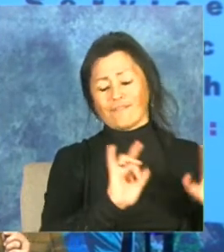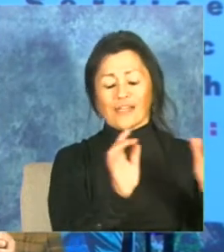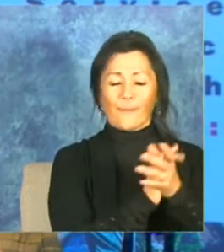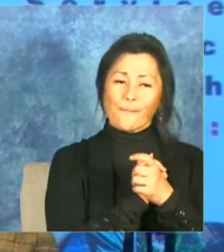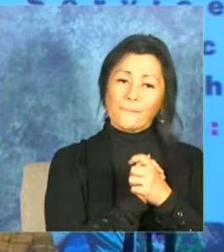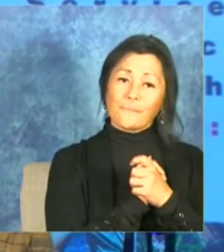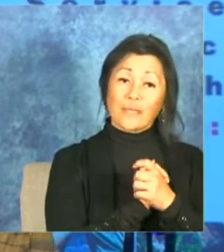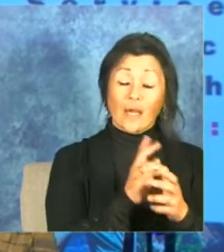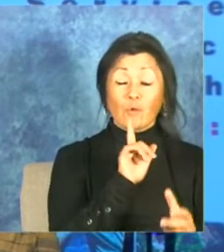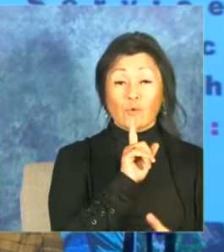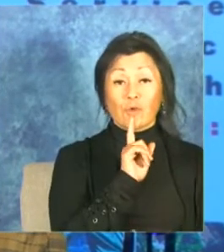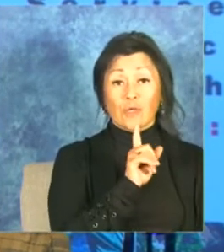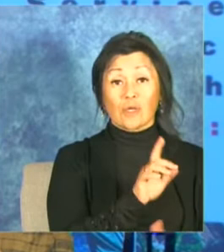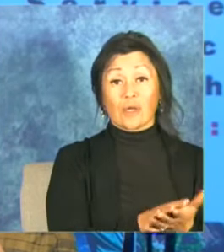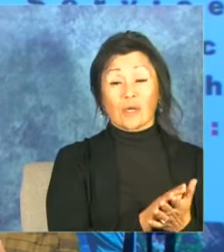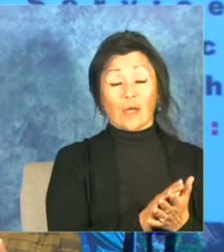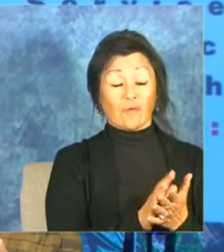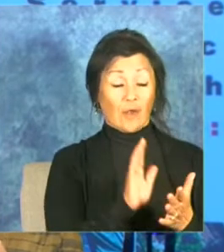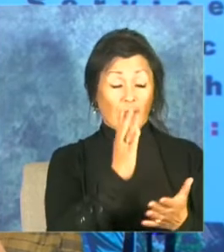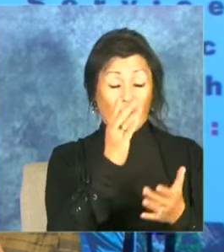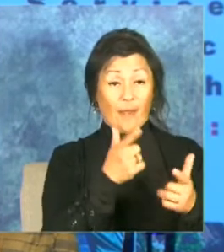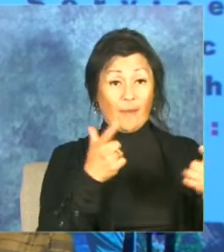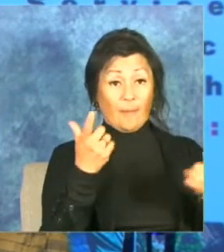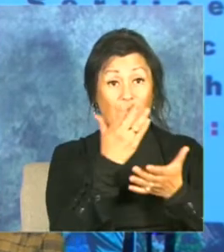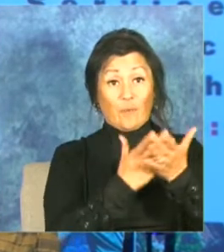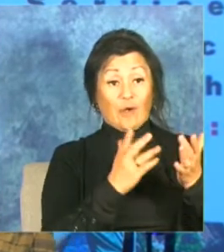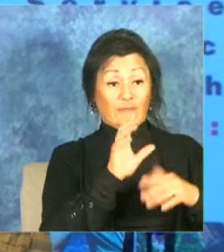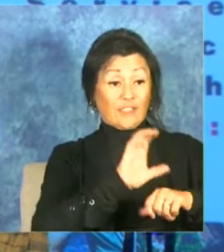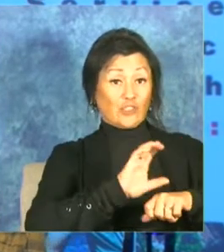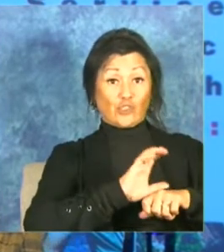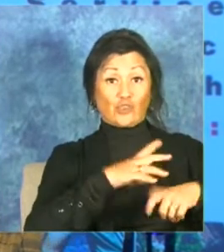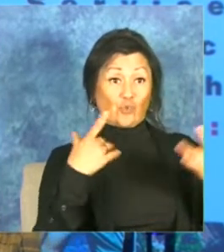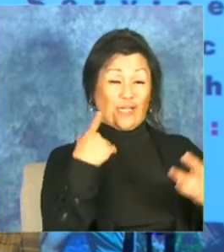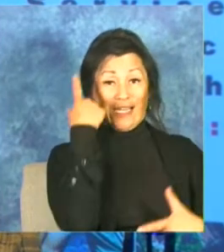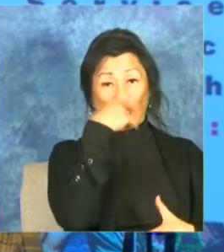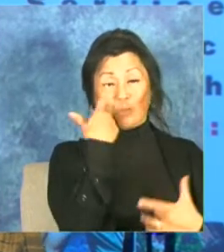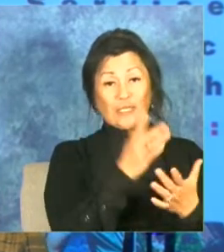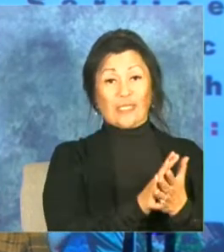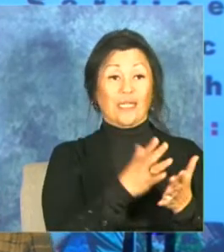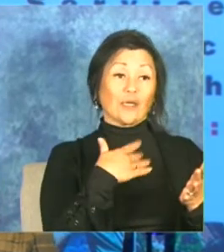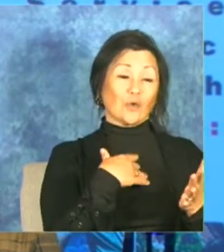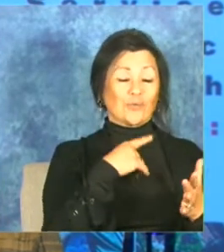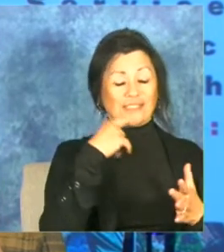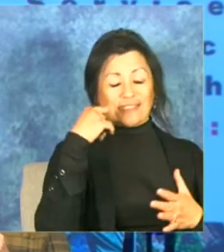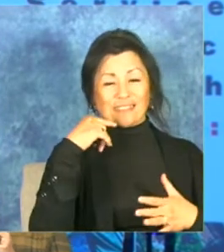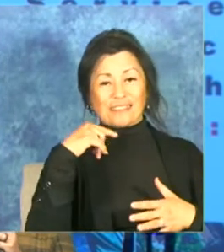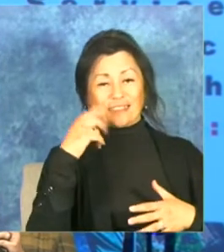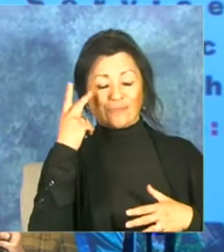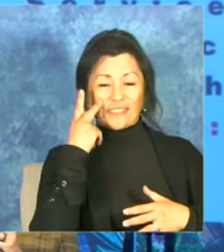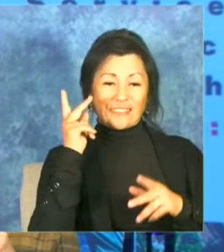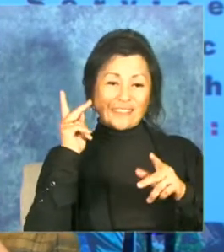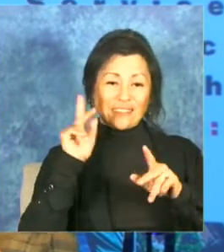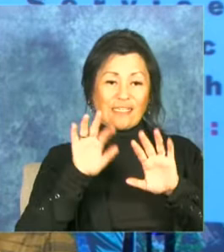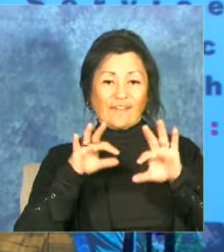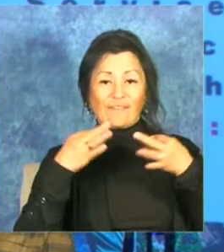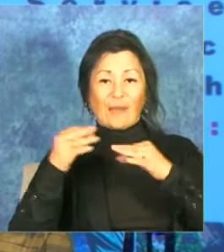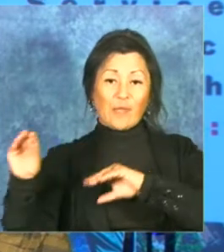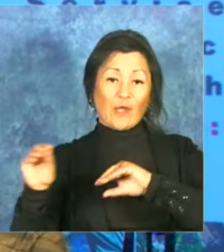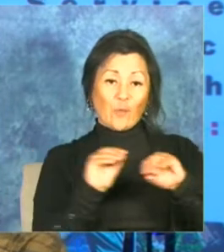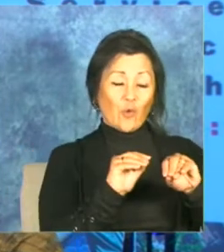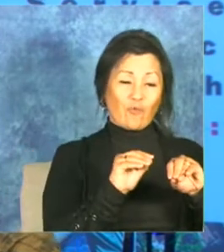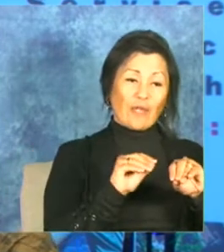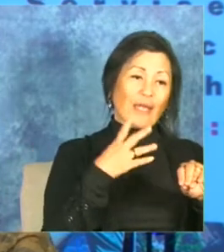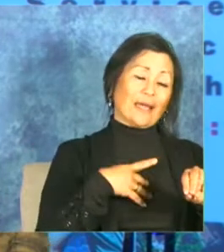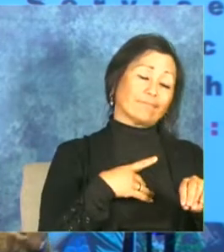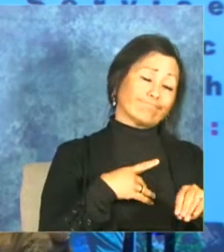And honestly, this a big part of being the church is this is what it looks like, is we get to see families move in, and we